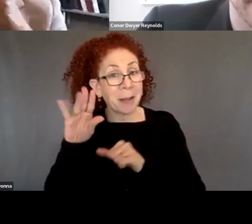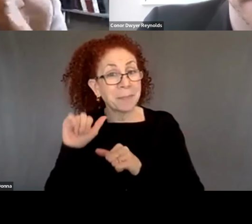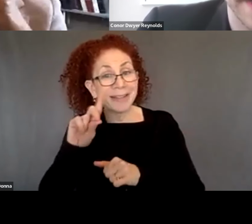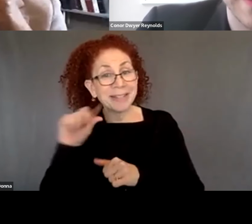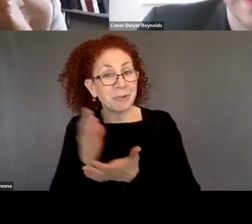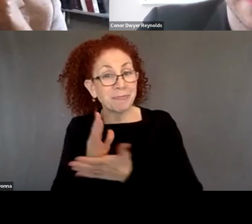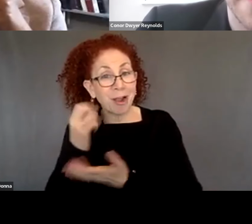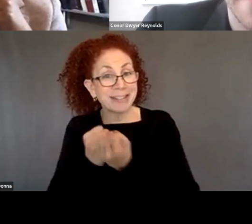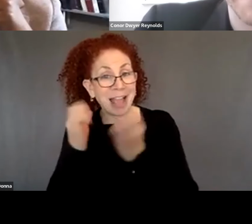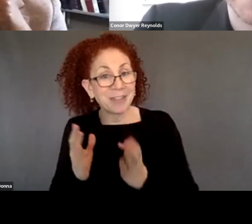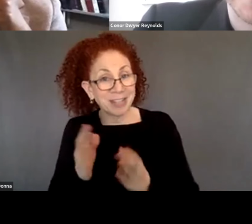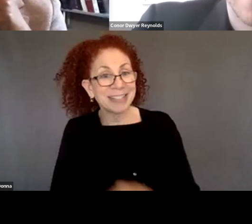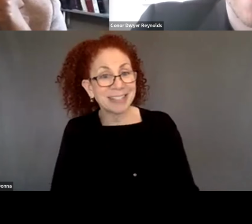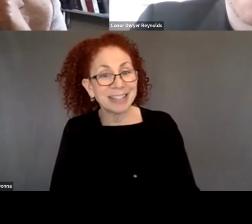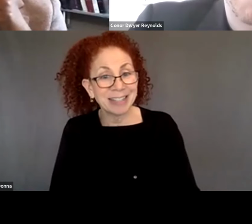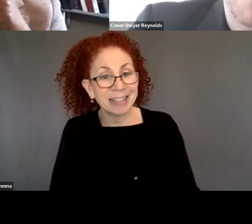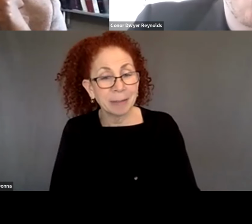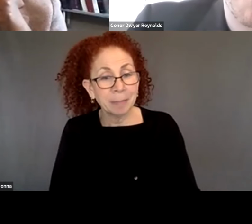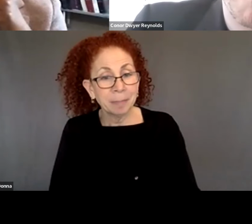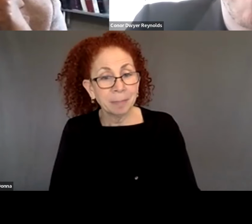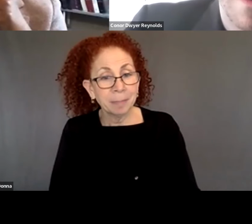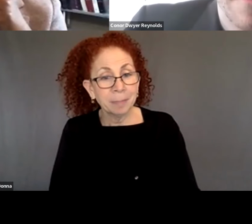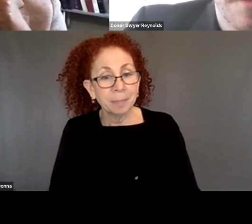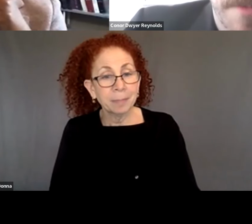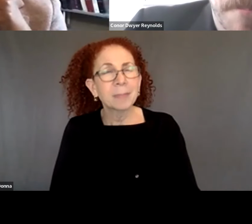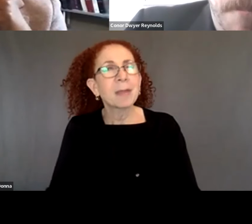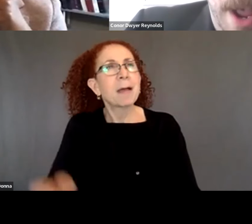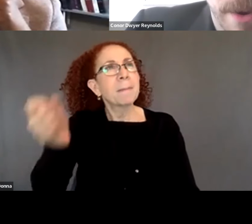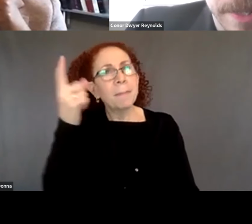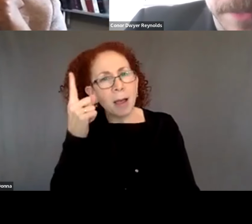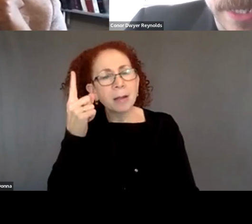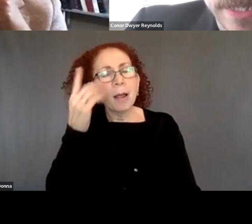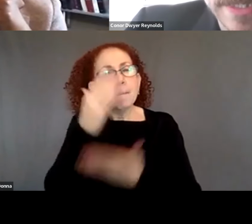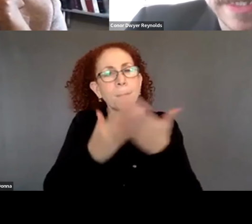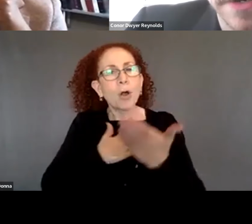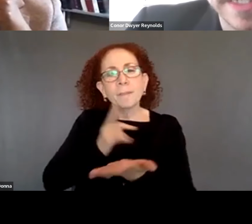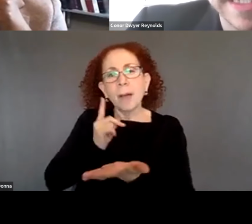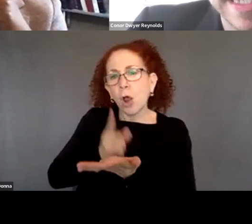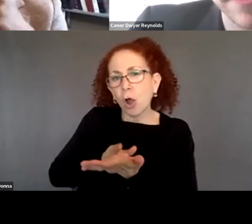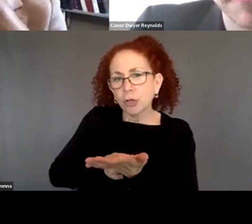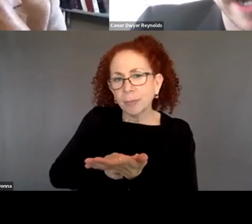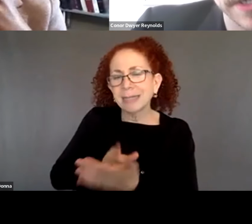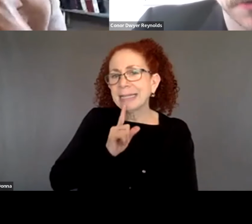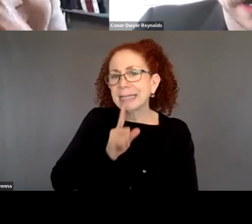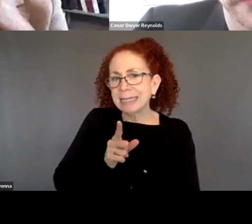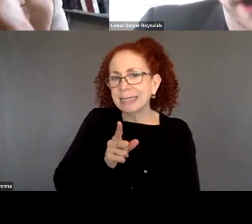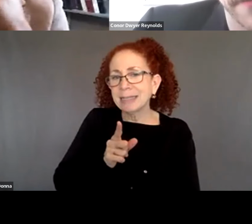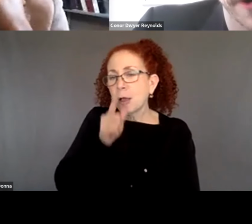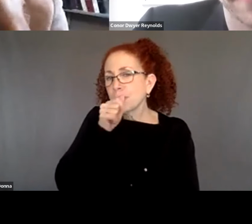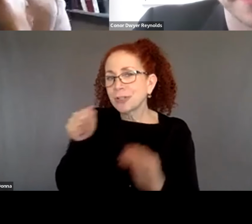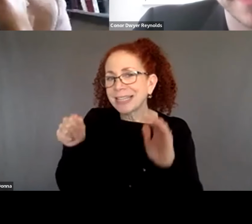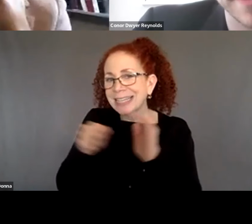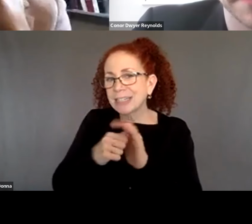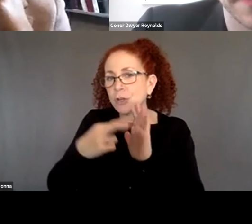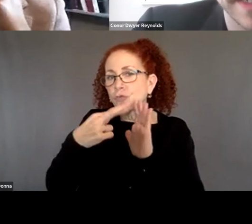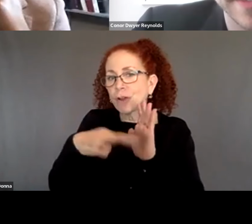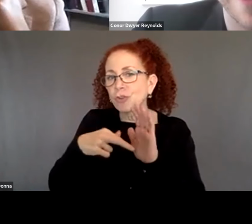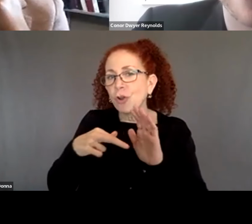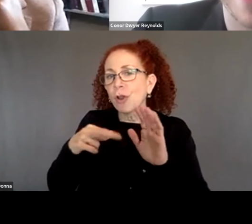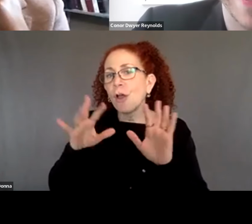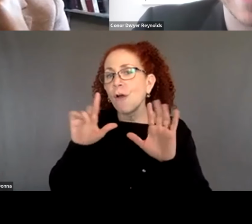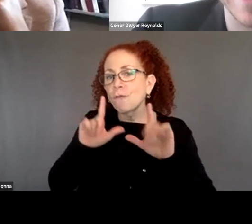rights advocates. But part of what my argument is that there is a hidden regulatory framework for